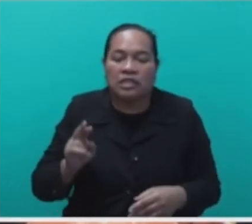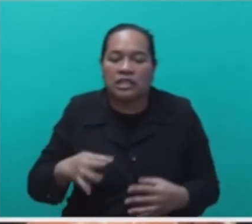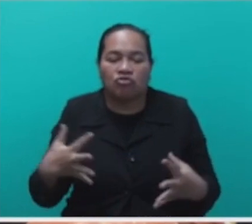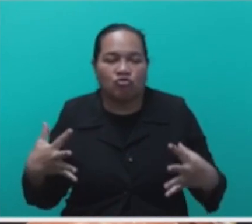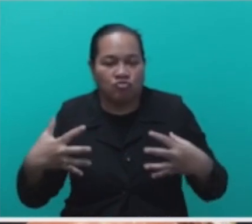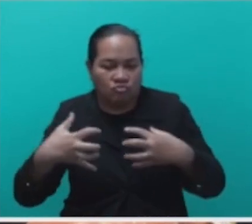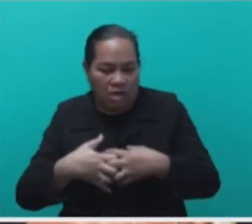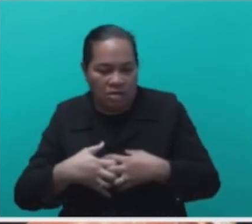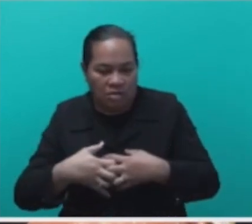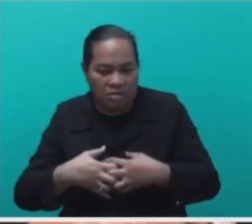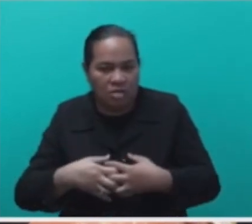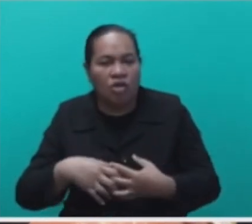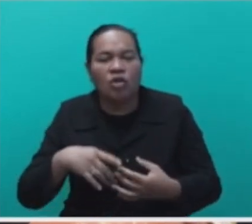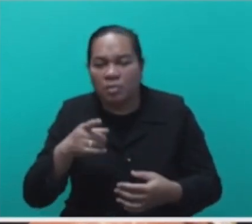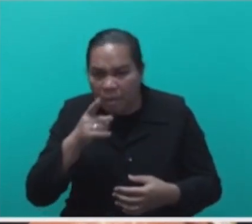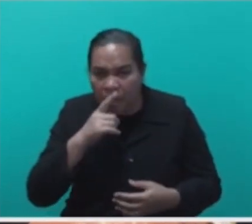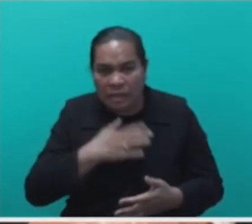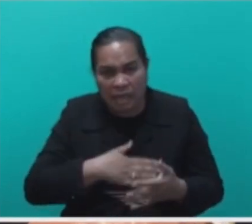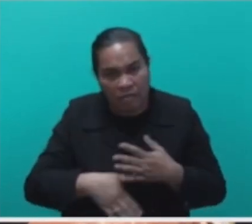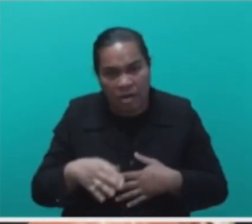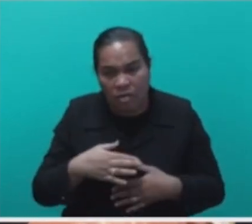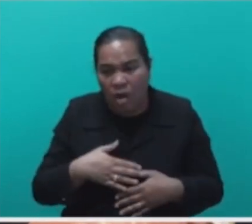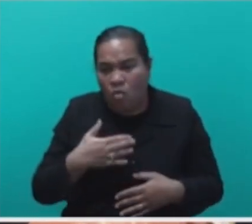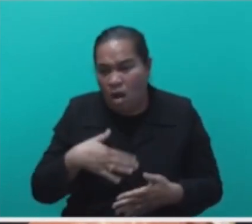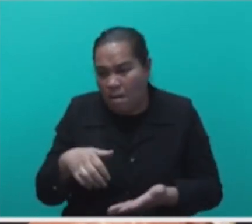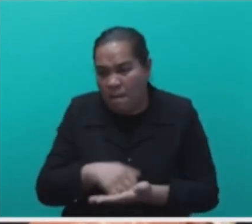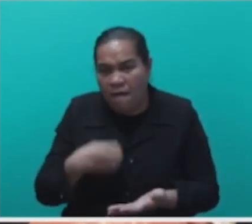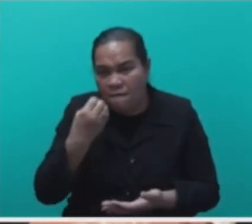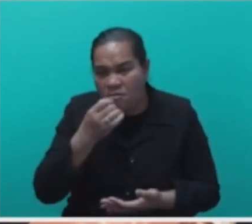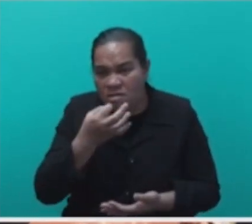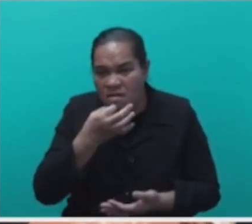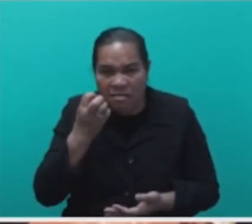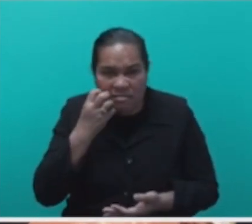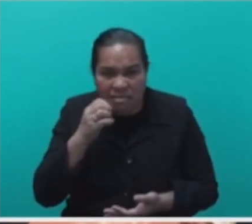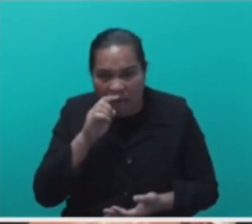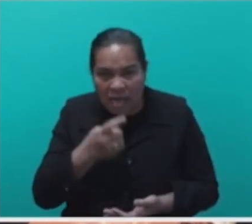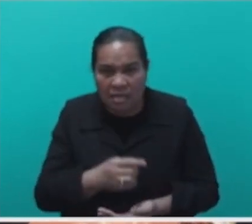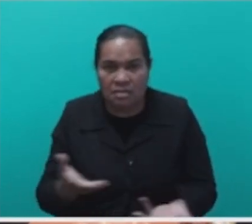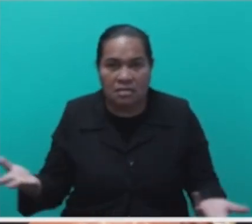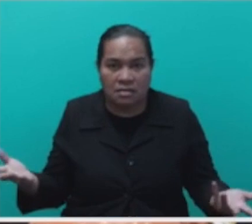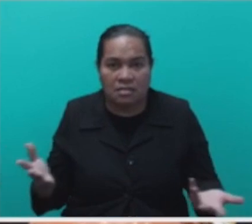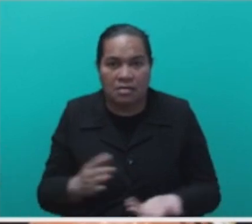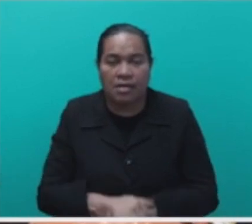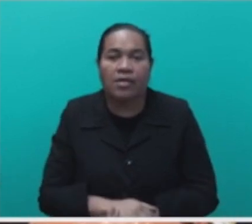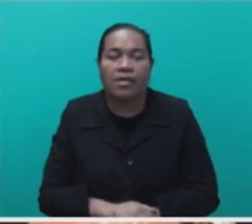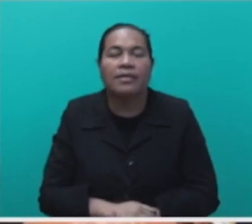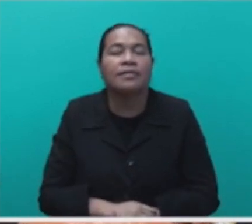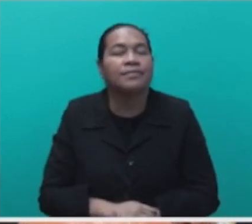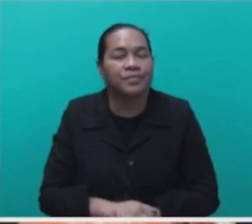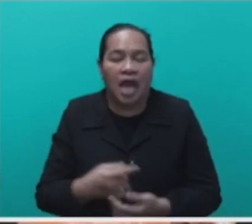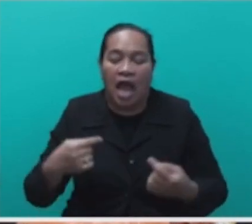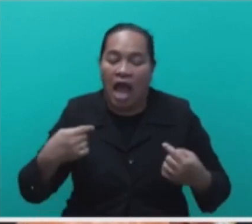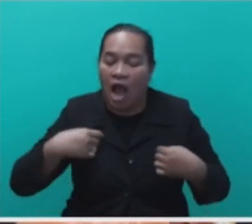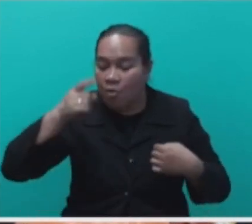who are struggling to put food on the table better. Surely, Mr. Speaker said, our people